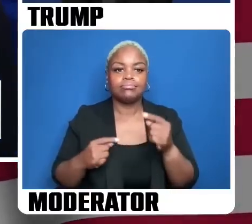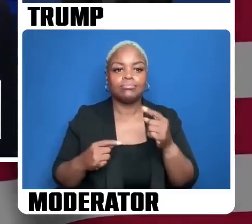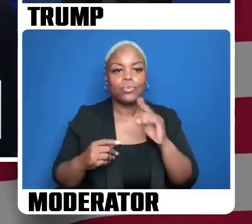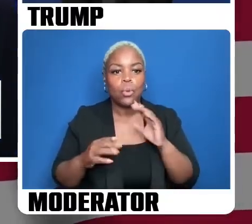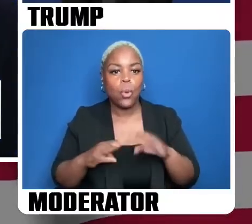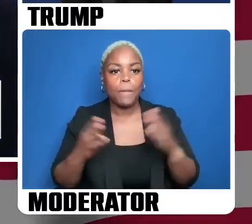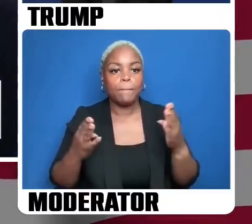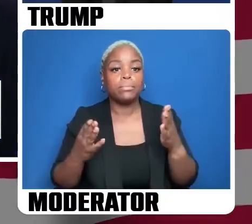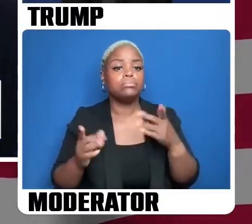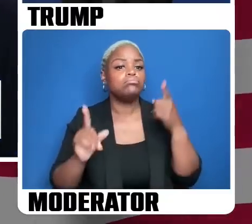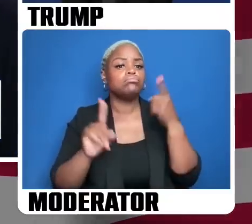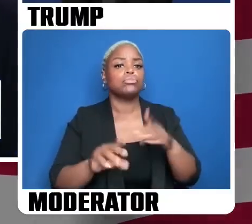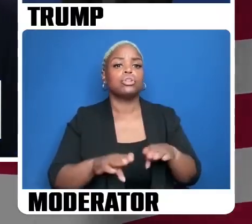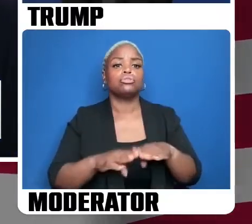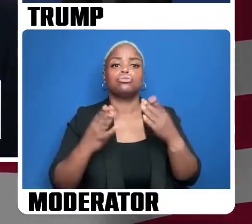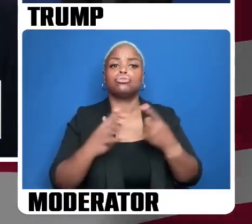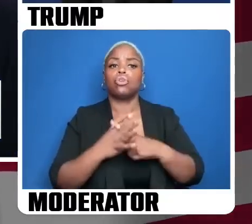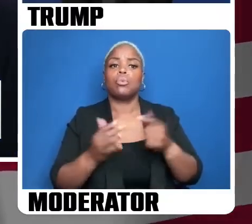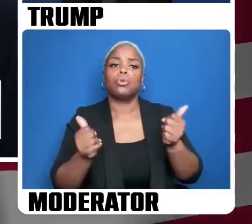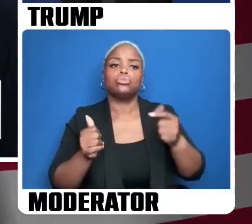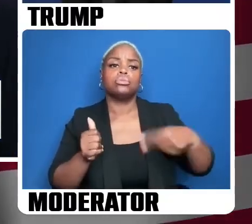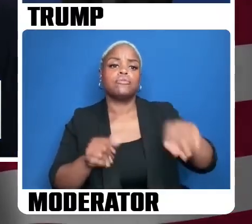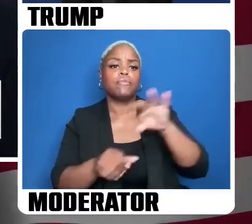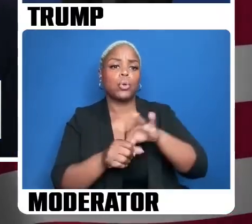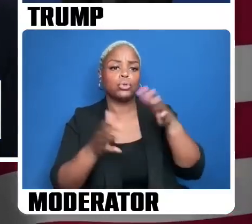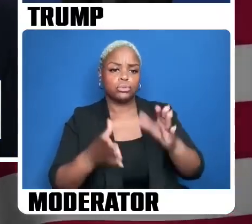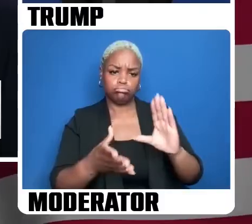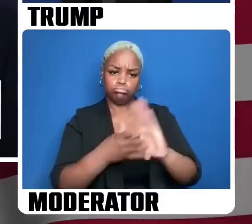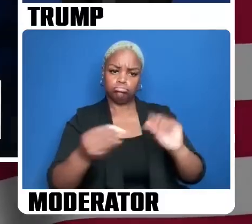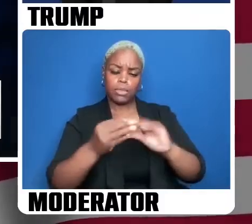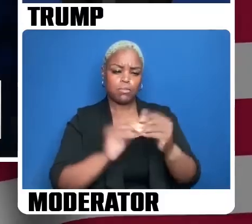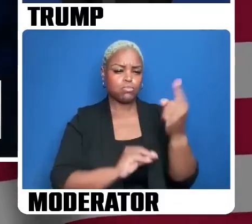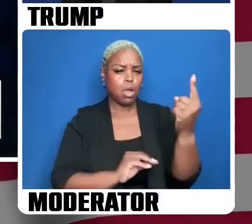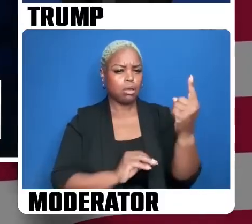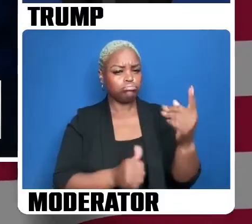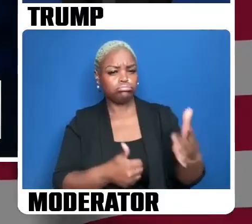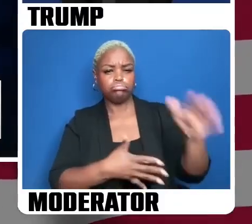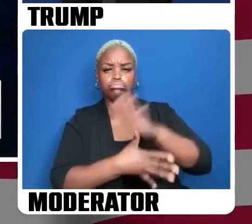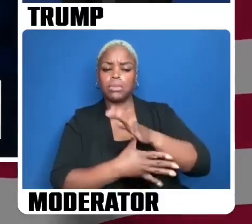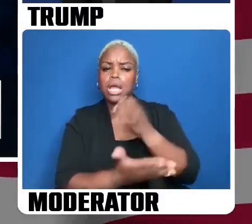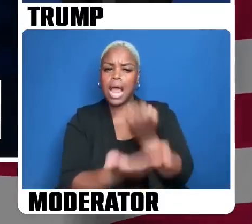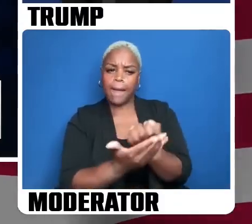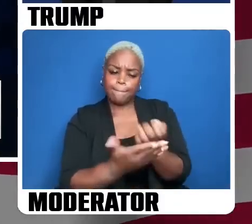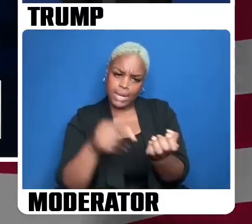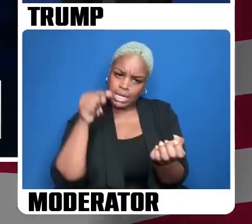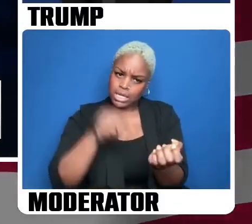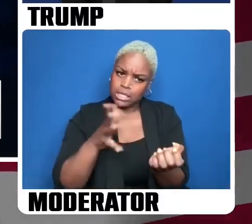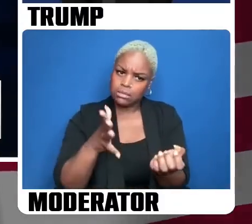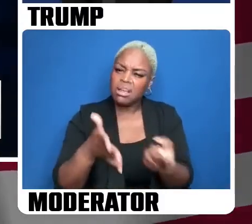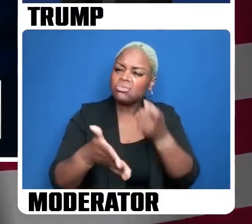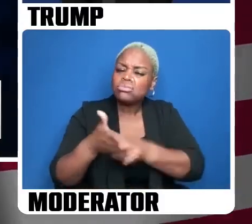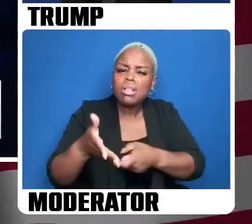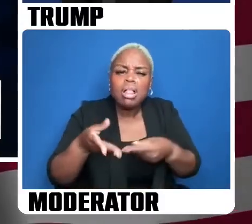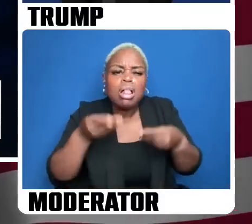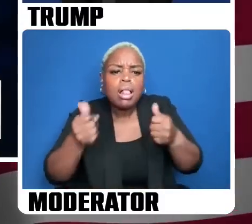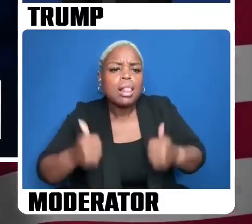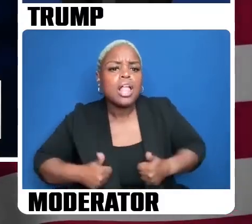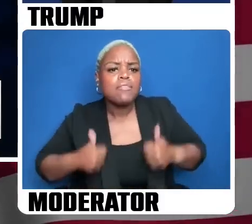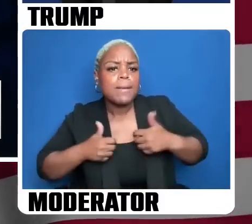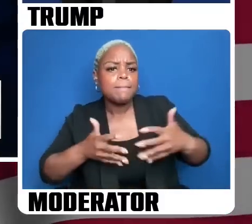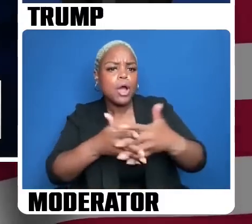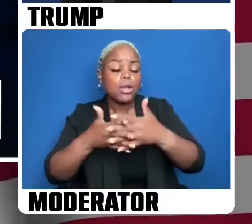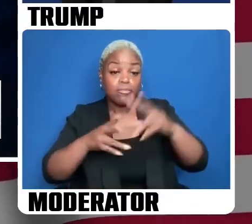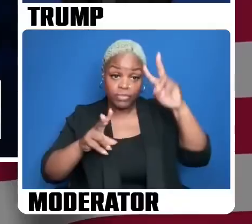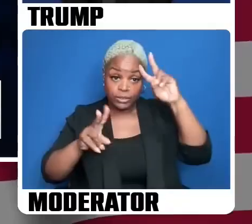repeatedly say is their #1 issue, and that is the economy and the cost of living in this country. Vice President Harris, you and President Trump were elected 4